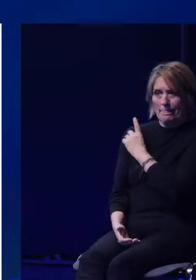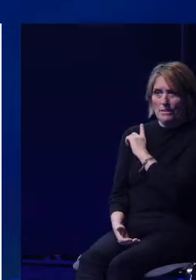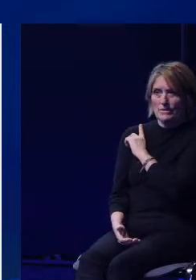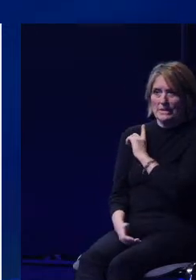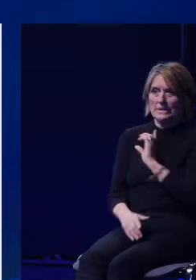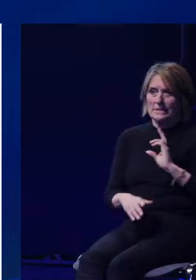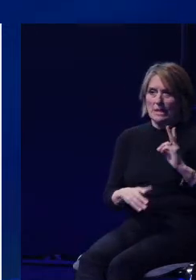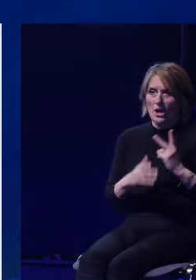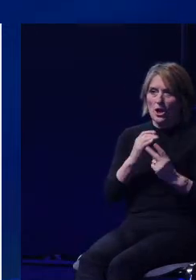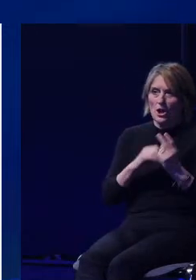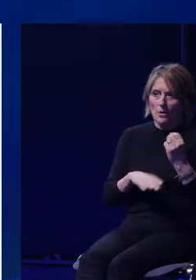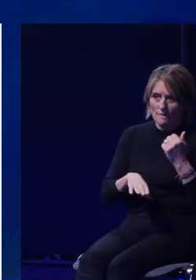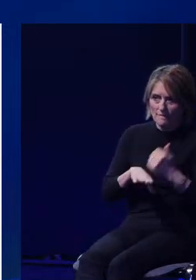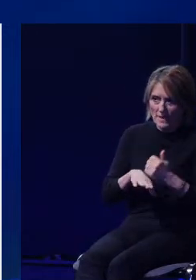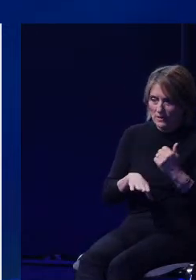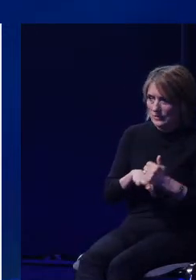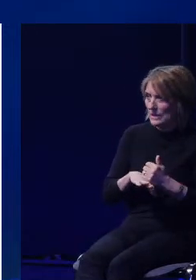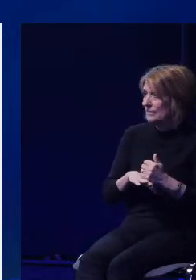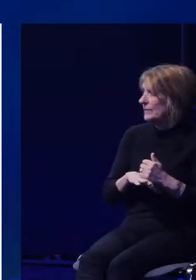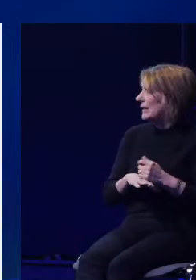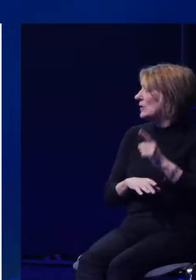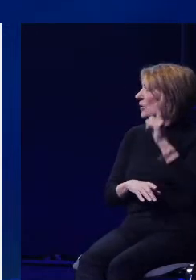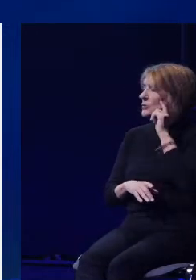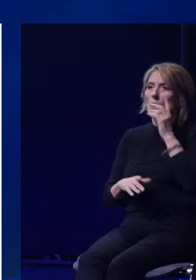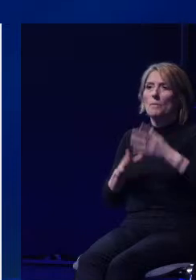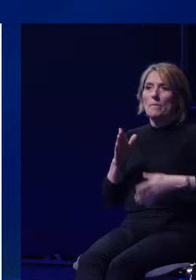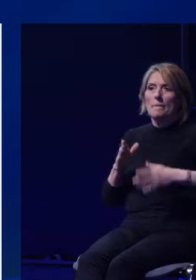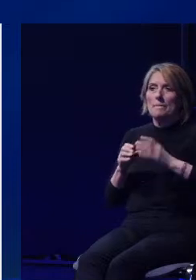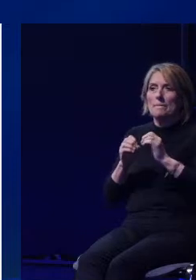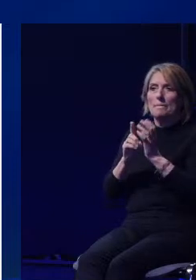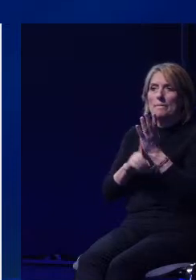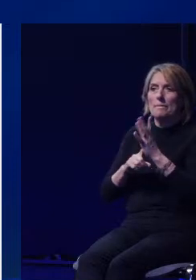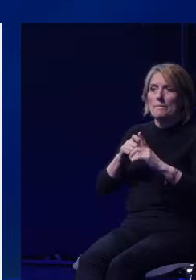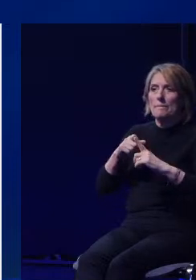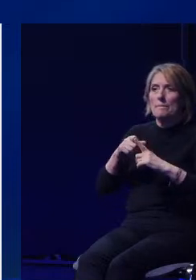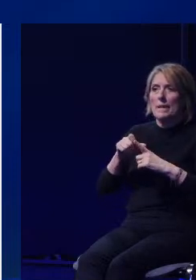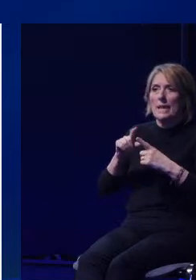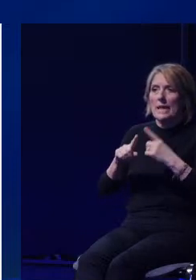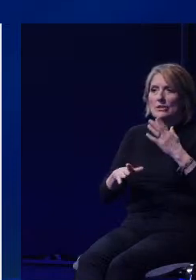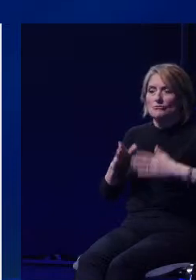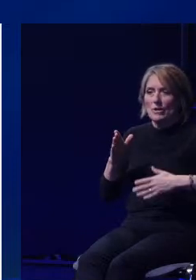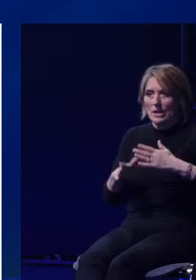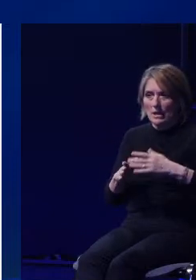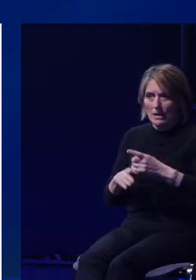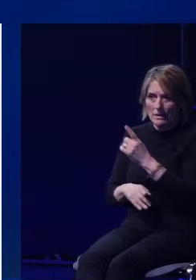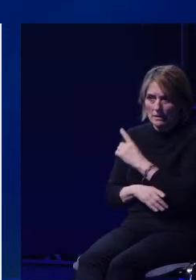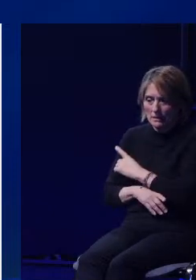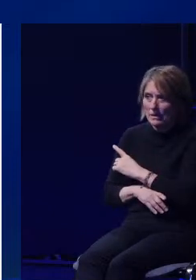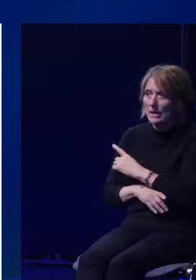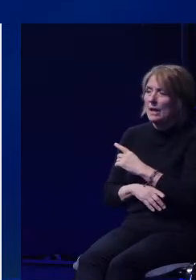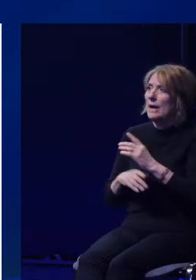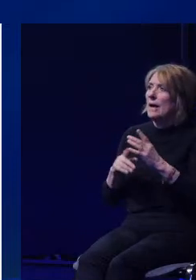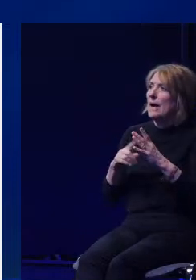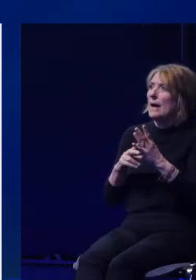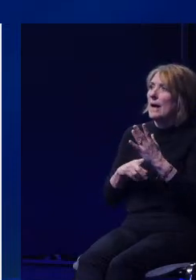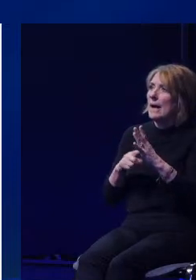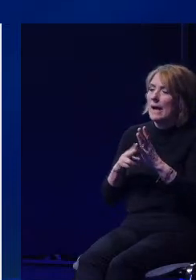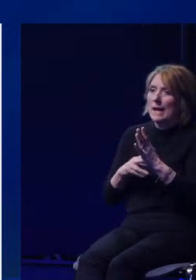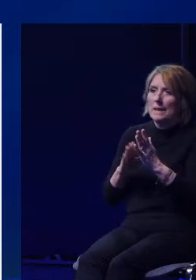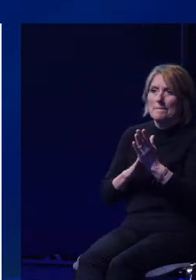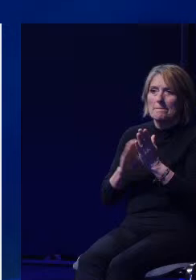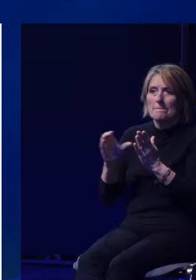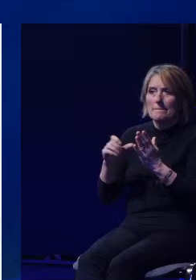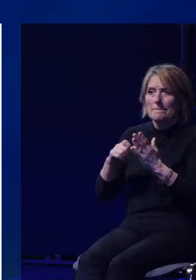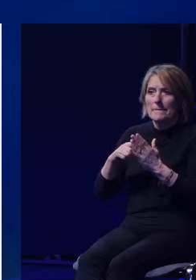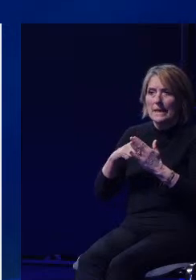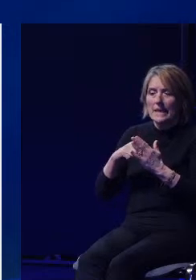then we have people like Habib Zagapur of Blade Runner 2049, Chad Wanstreet, Alan McKay of Shogun, who also are in here. Now,